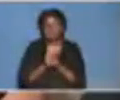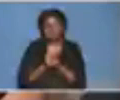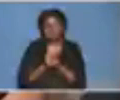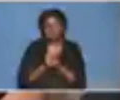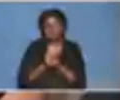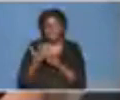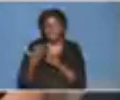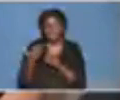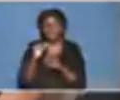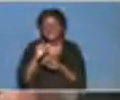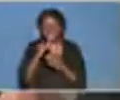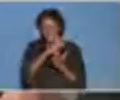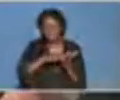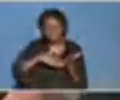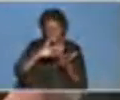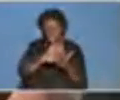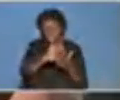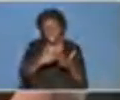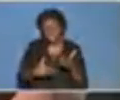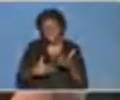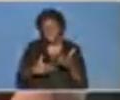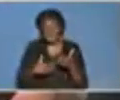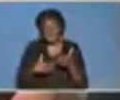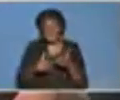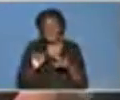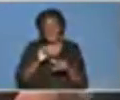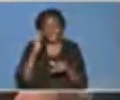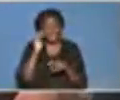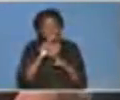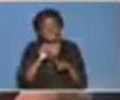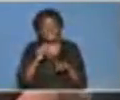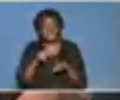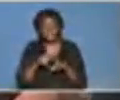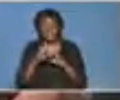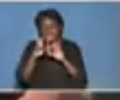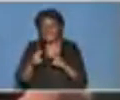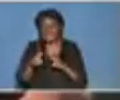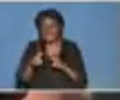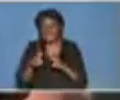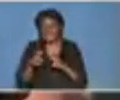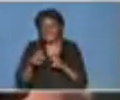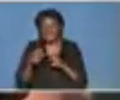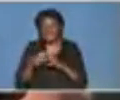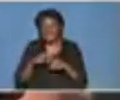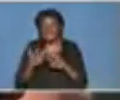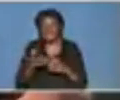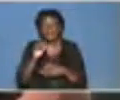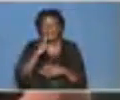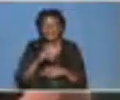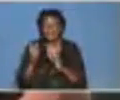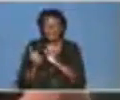look at to assess the issues there. I should be meeting with BPL today to get